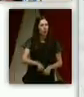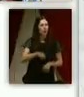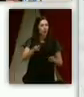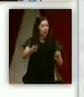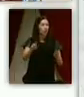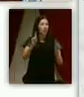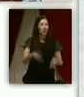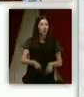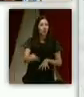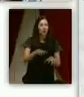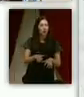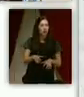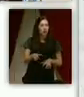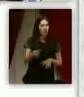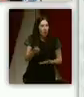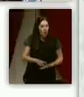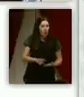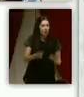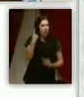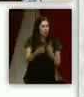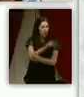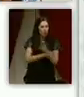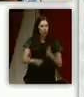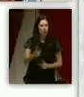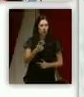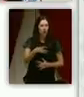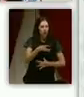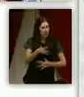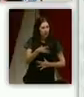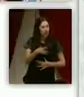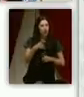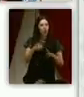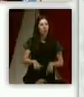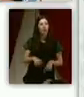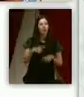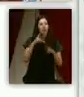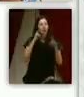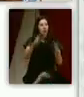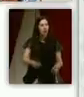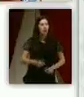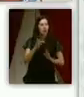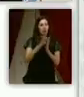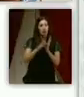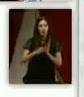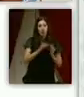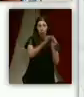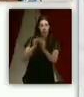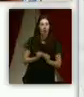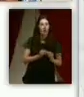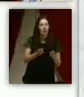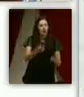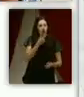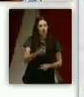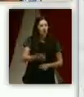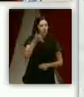constantly changing, and it might be too frustrating to learn each and every device. However,